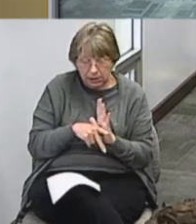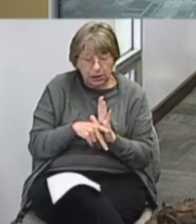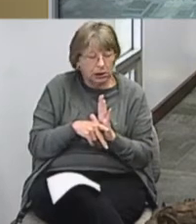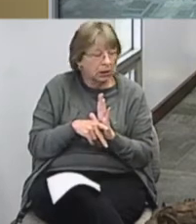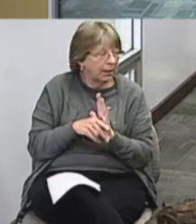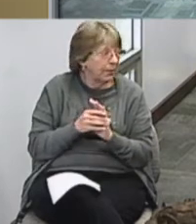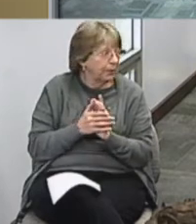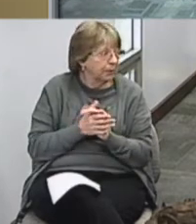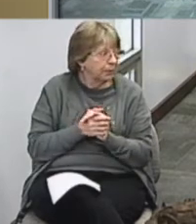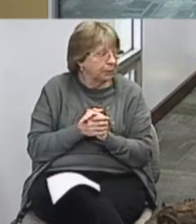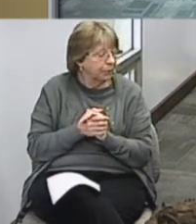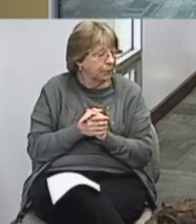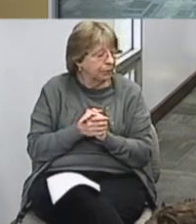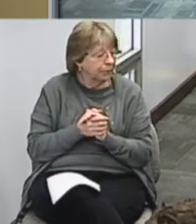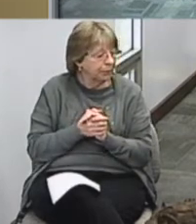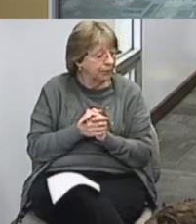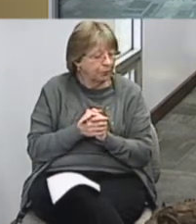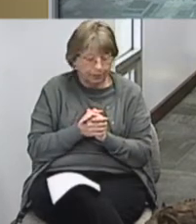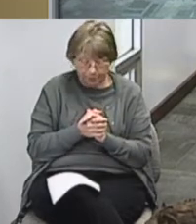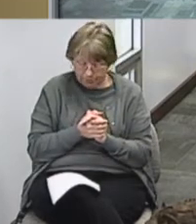and